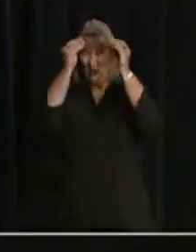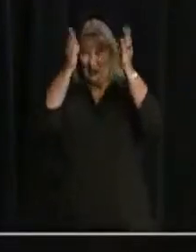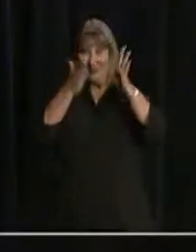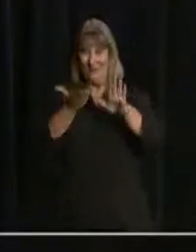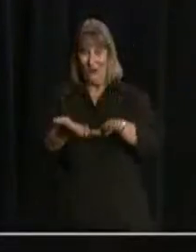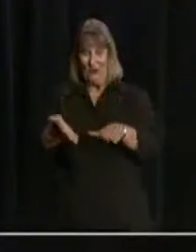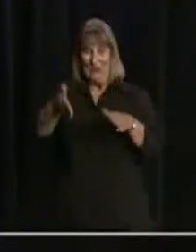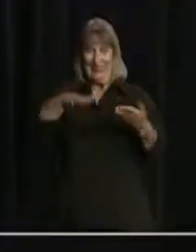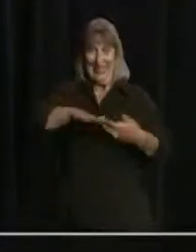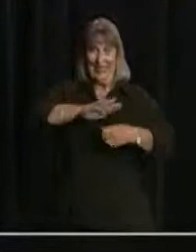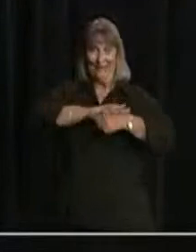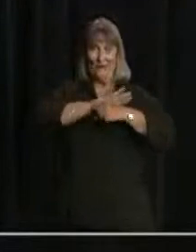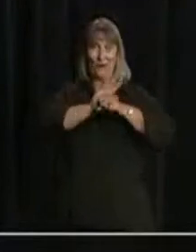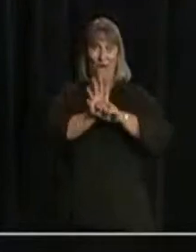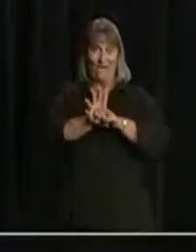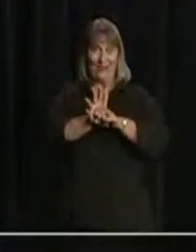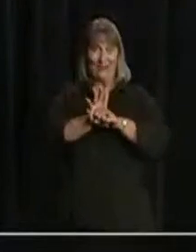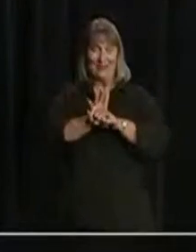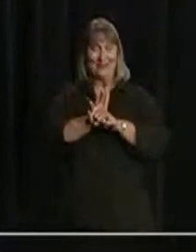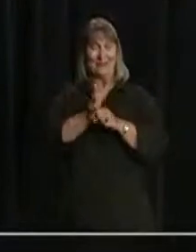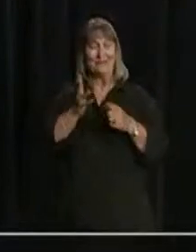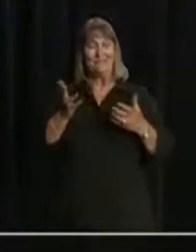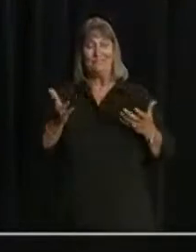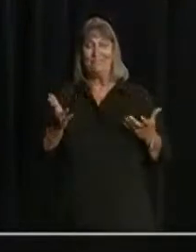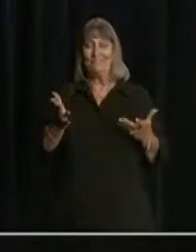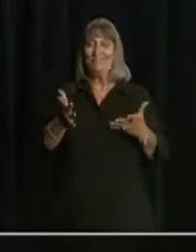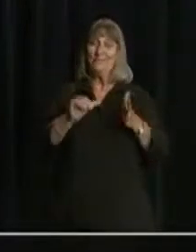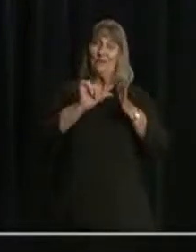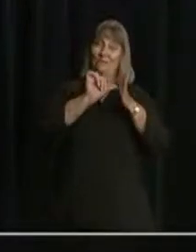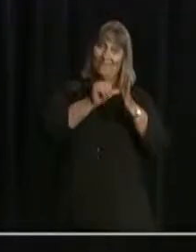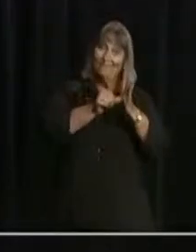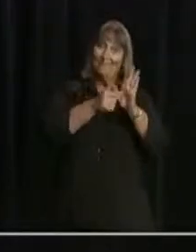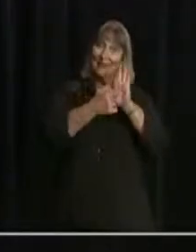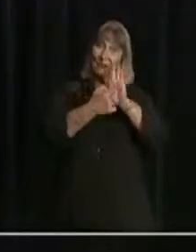COVID. It just emphasizes